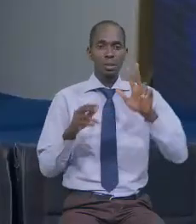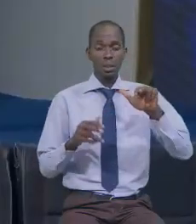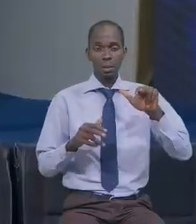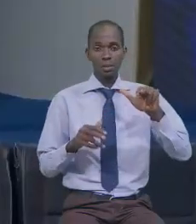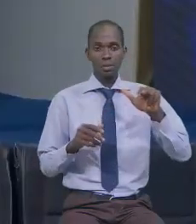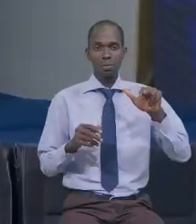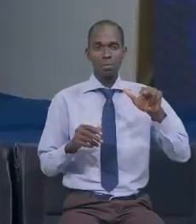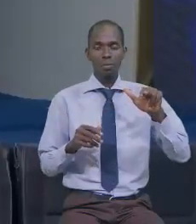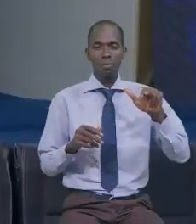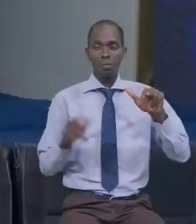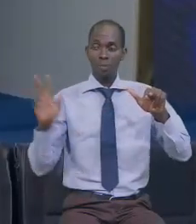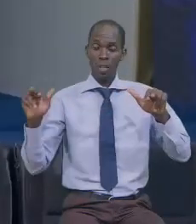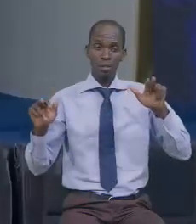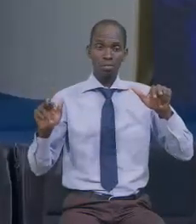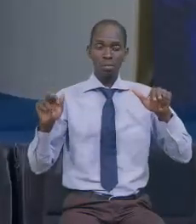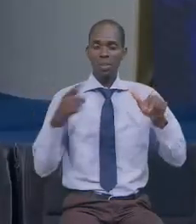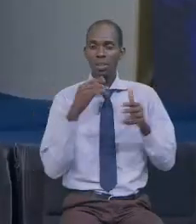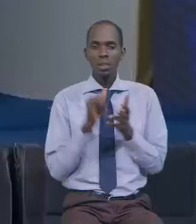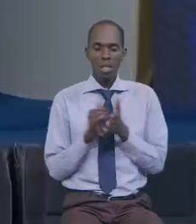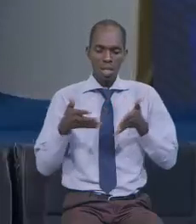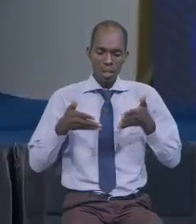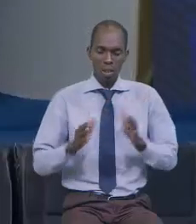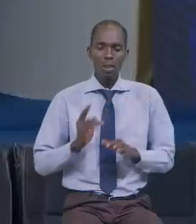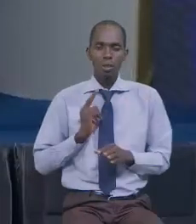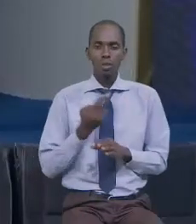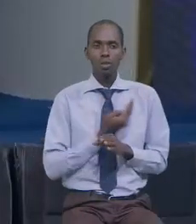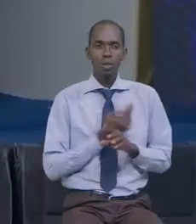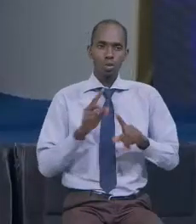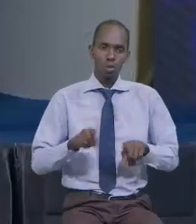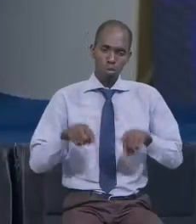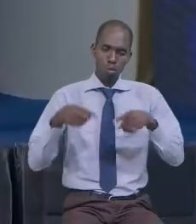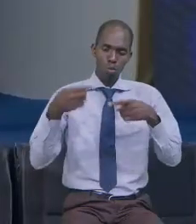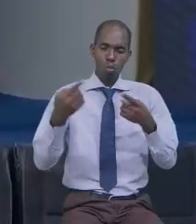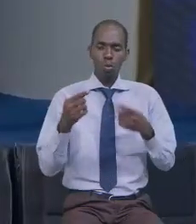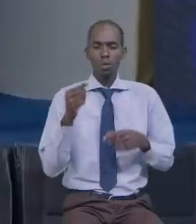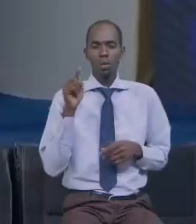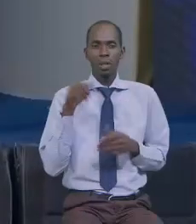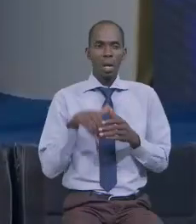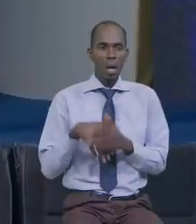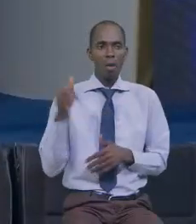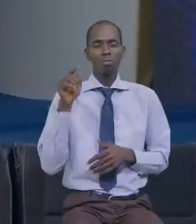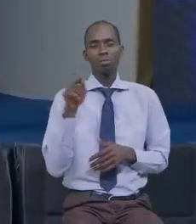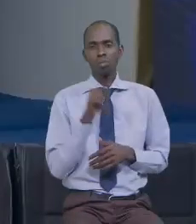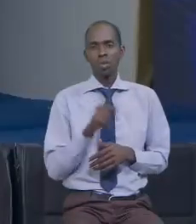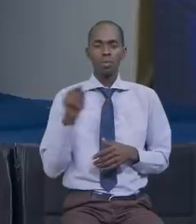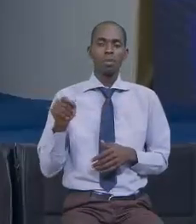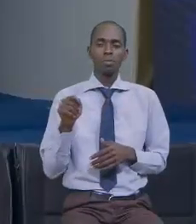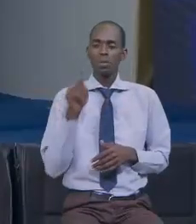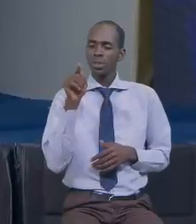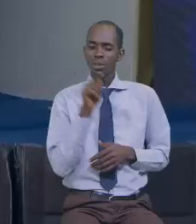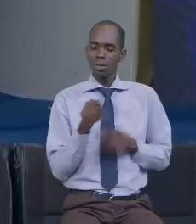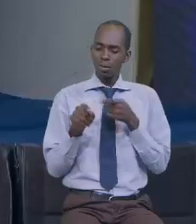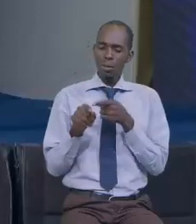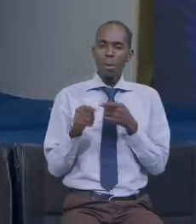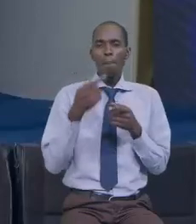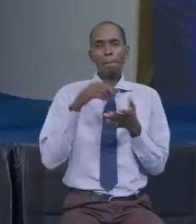let us go forth therefore. The word therefore, it says, therefore, because of